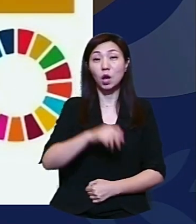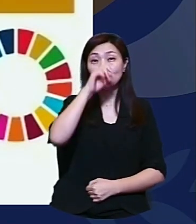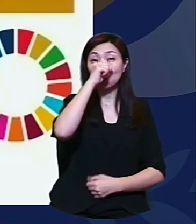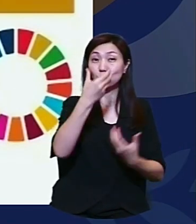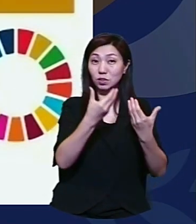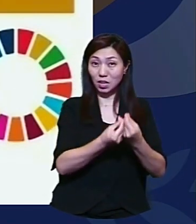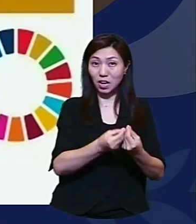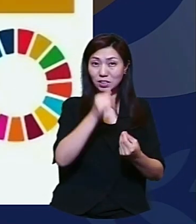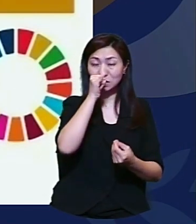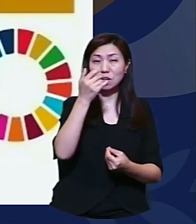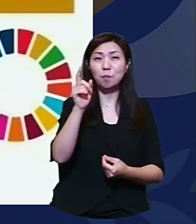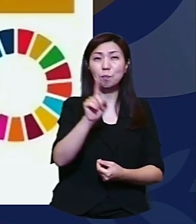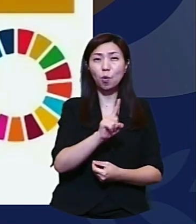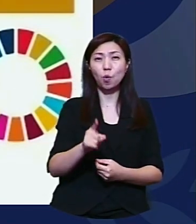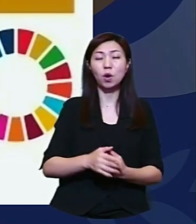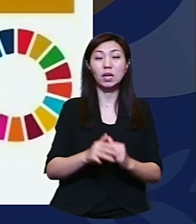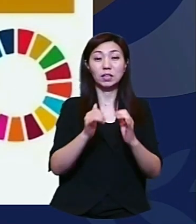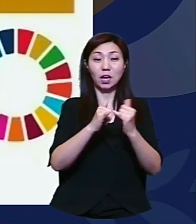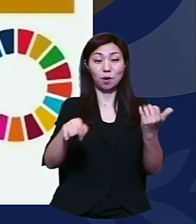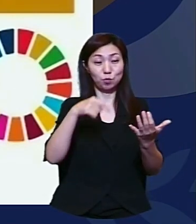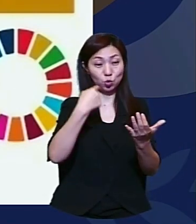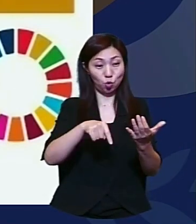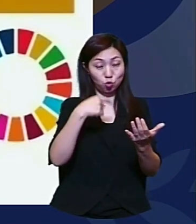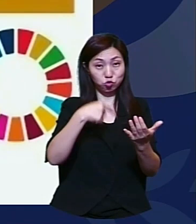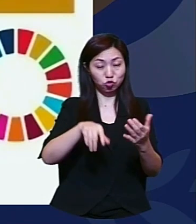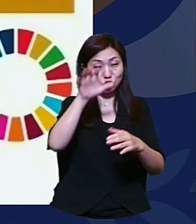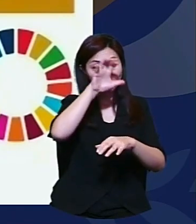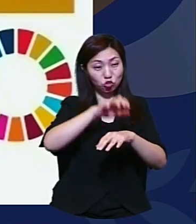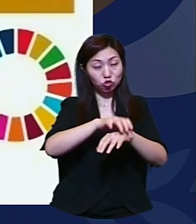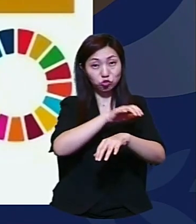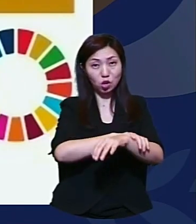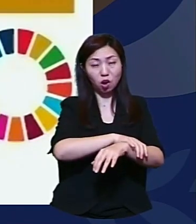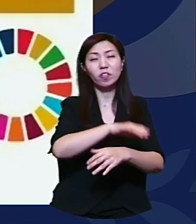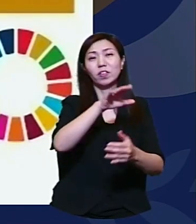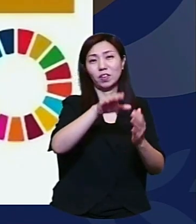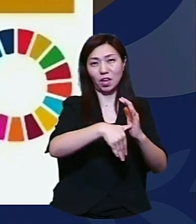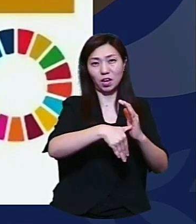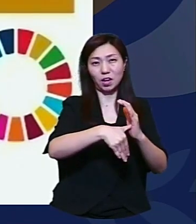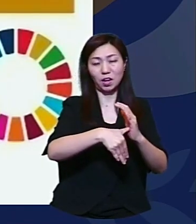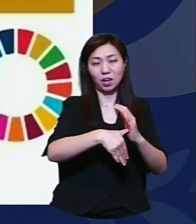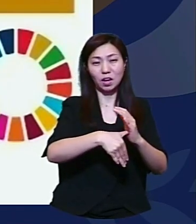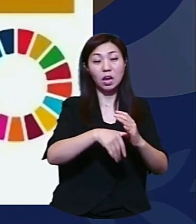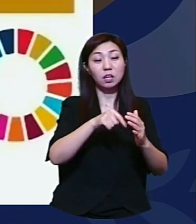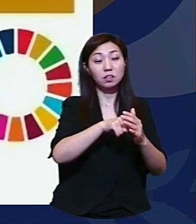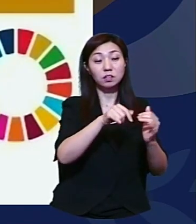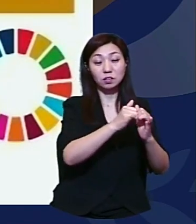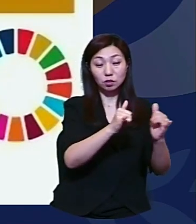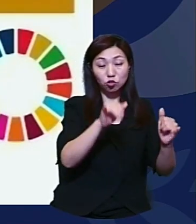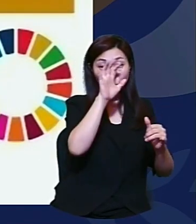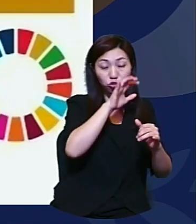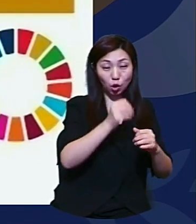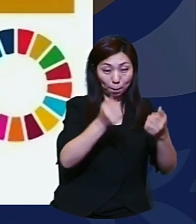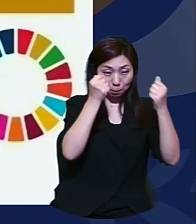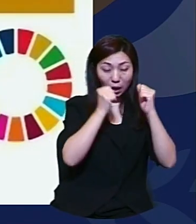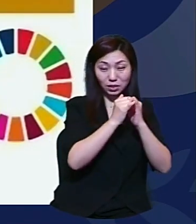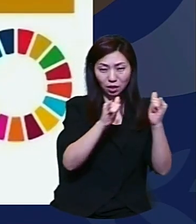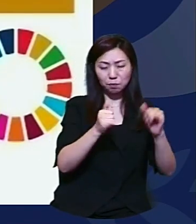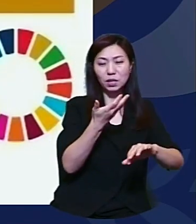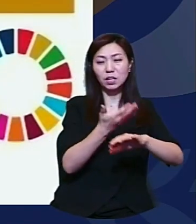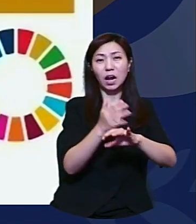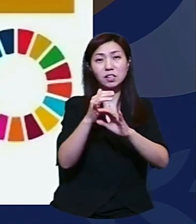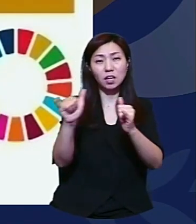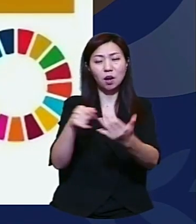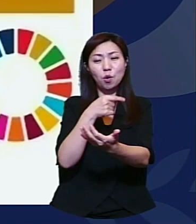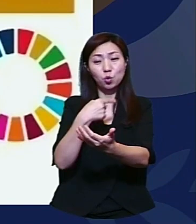on the ground and then they can go out and train others, things can scale up pretty quickly, and I think that's what we're looking to achieve